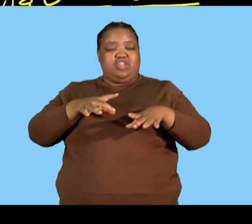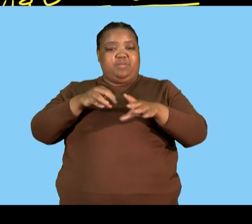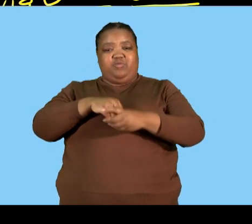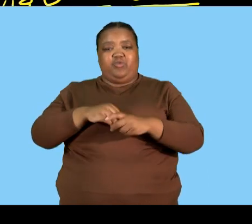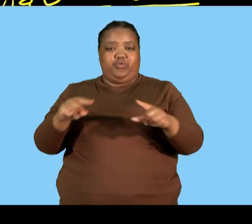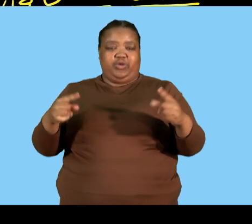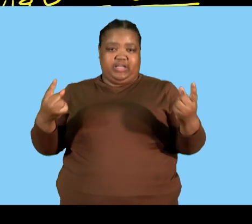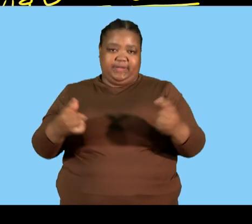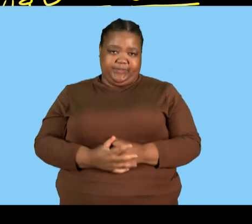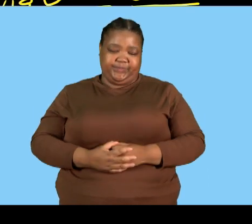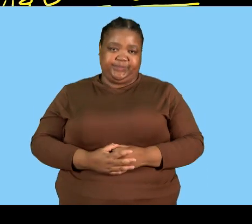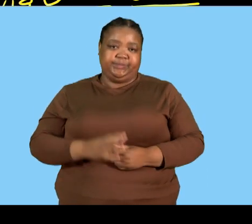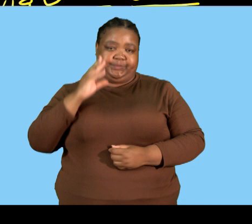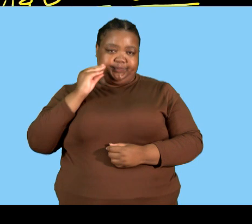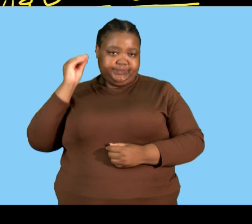questions whereby they say